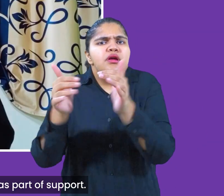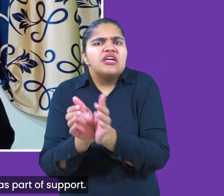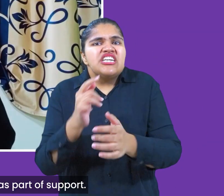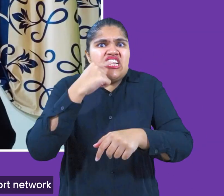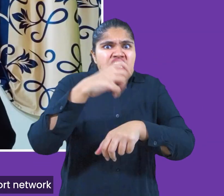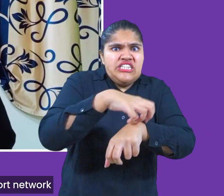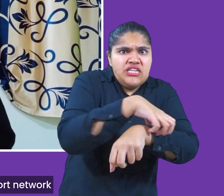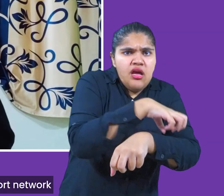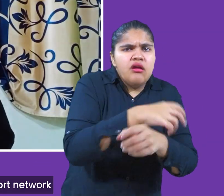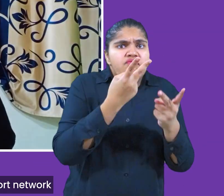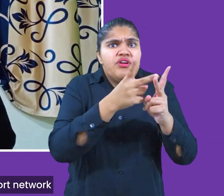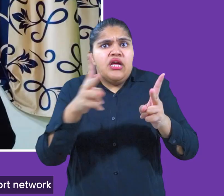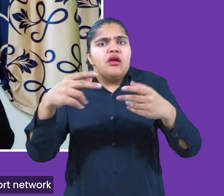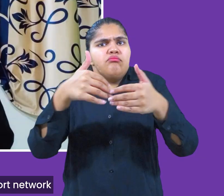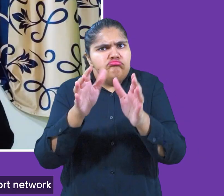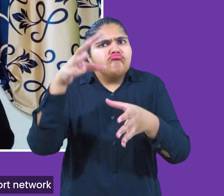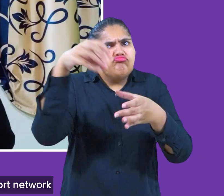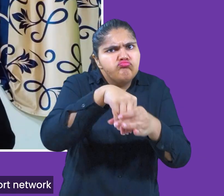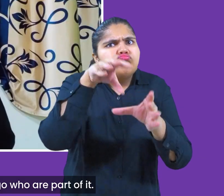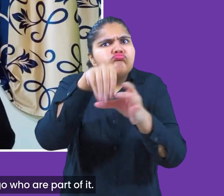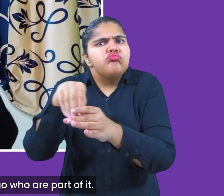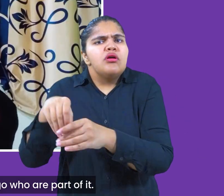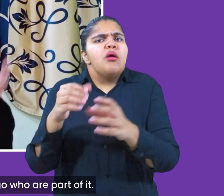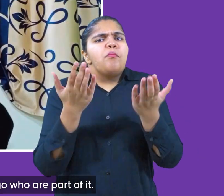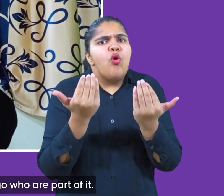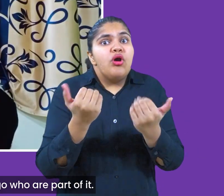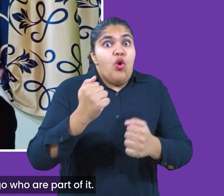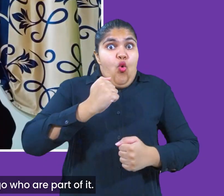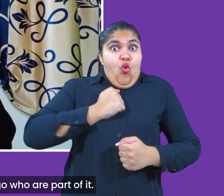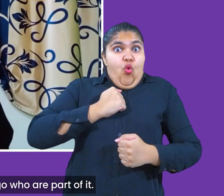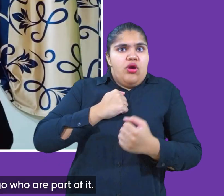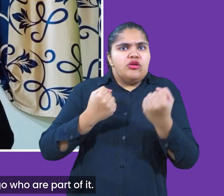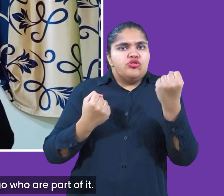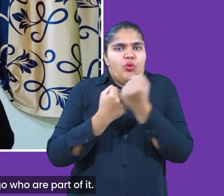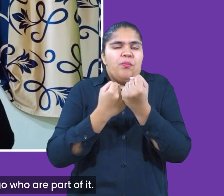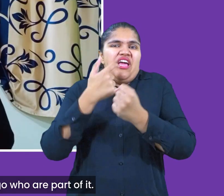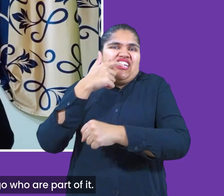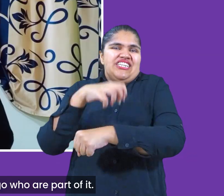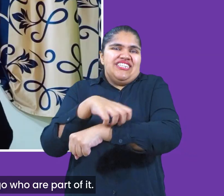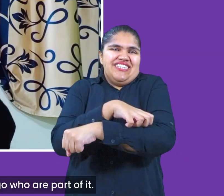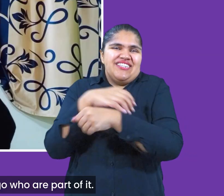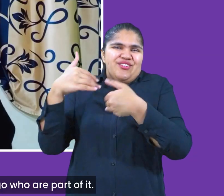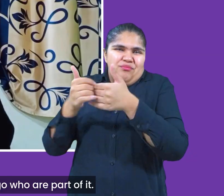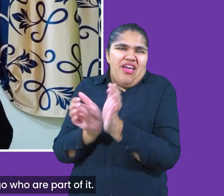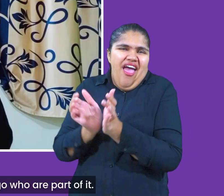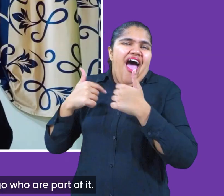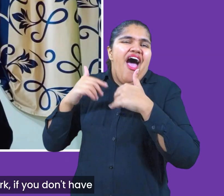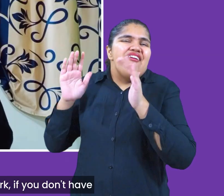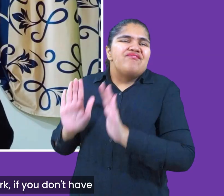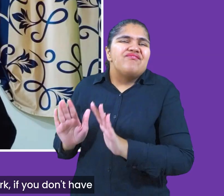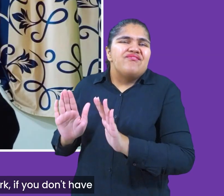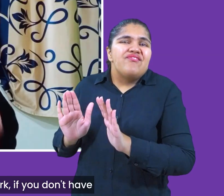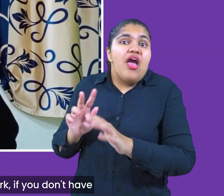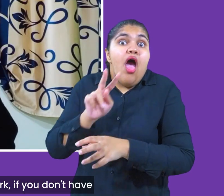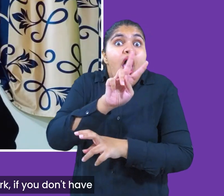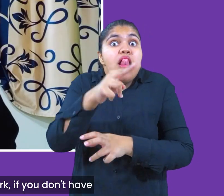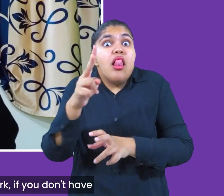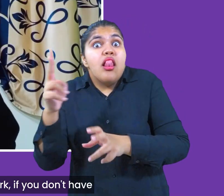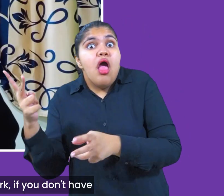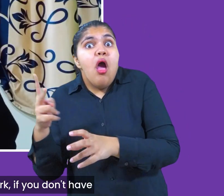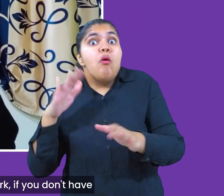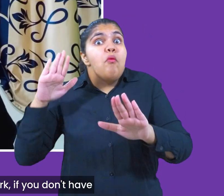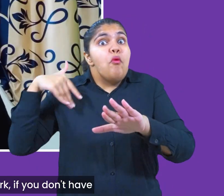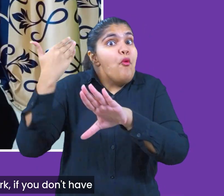as part of Support Vitiligo, we have a support network where we have people with vitiligo who are part of it. So if you're not part of